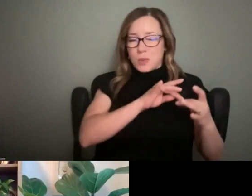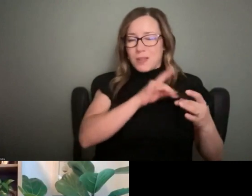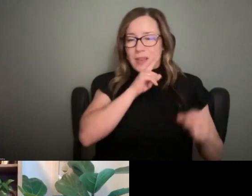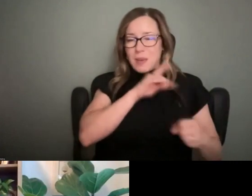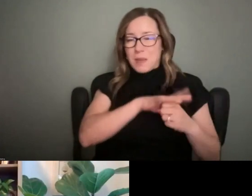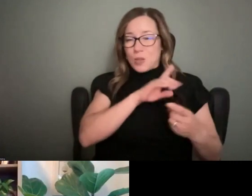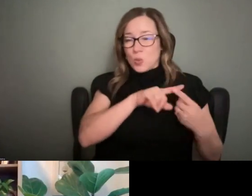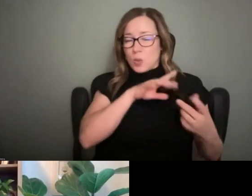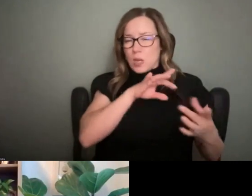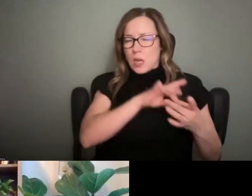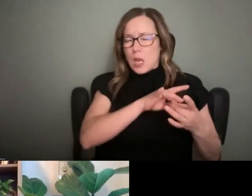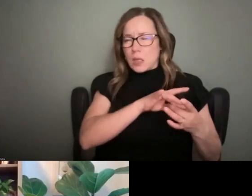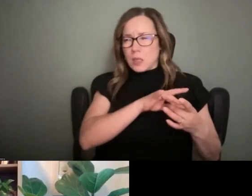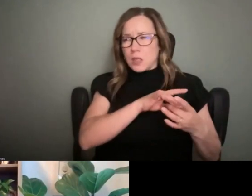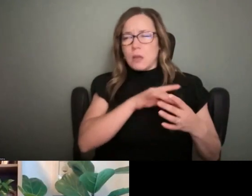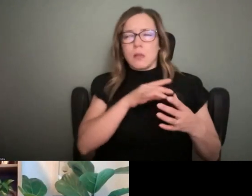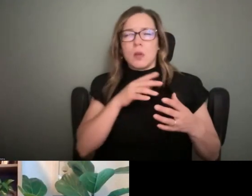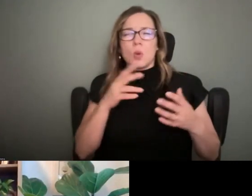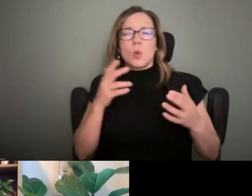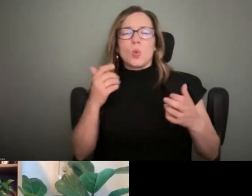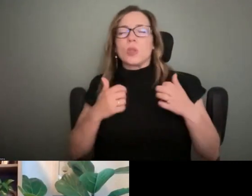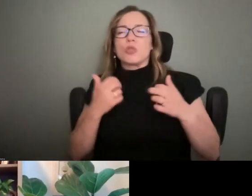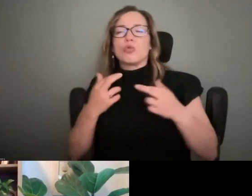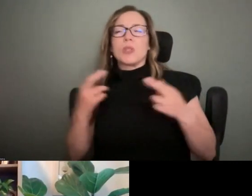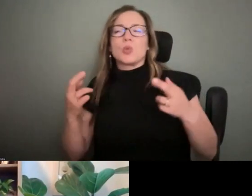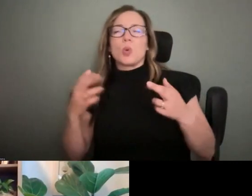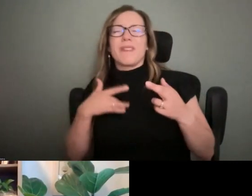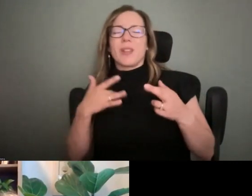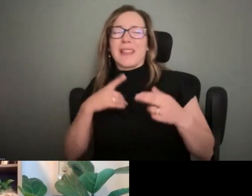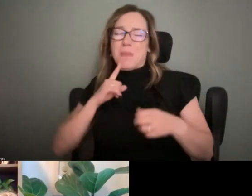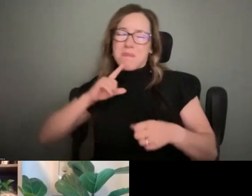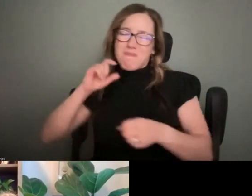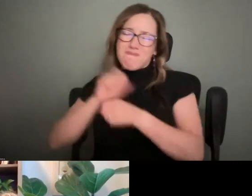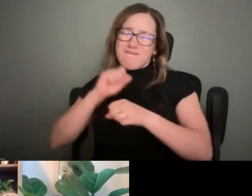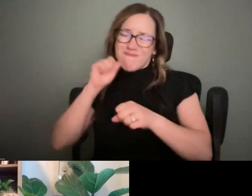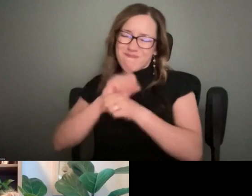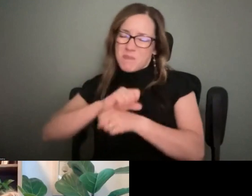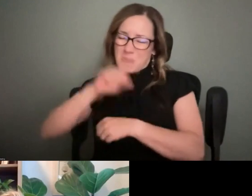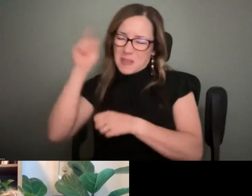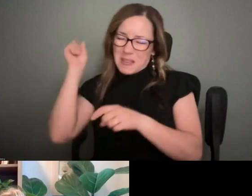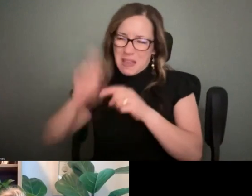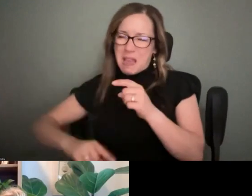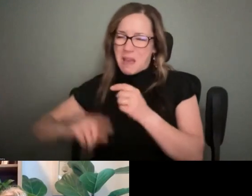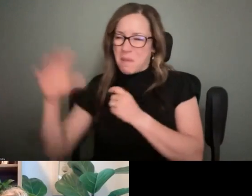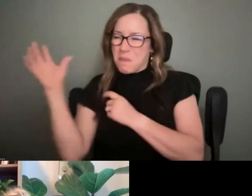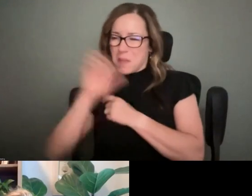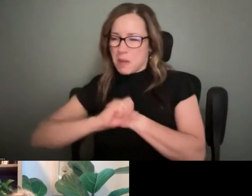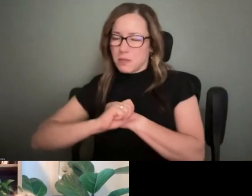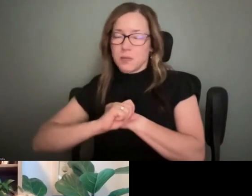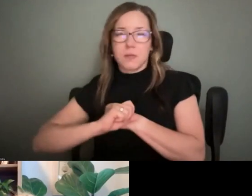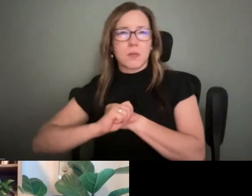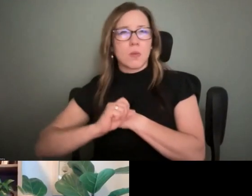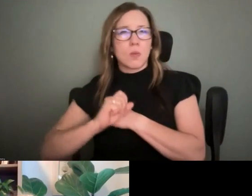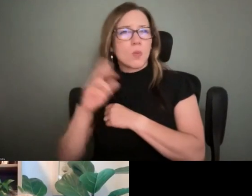you would make sure that they, an absolutely can't miss resource, what would you point people to?